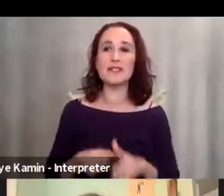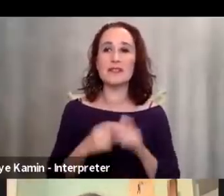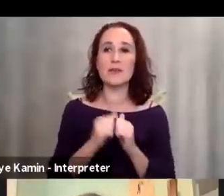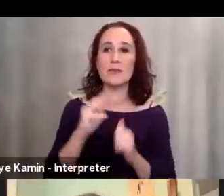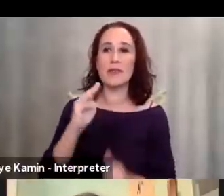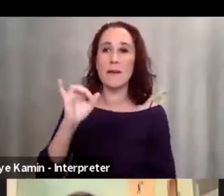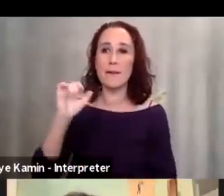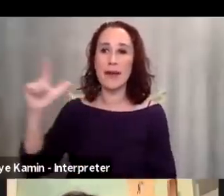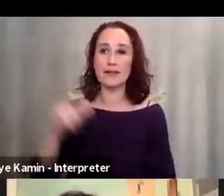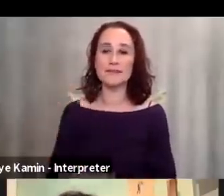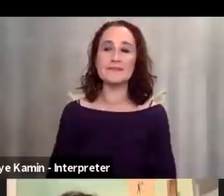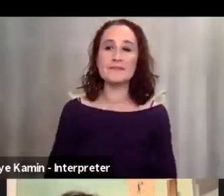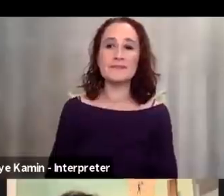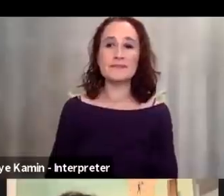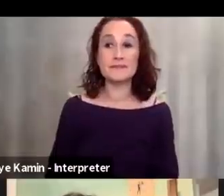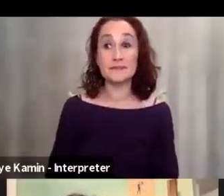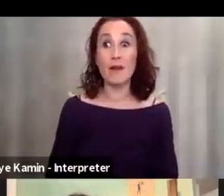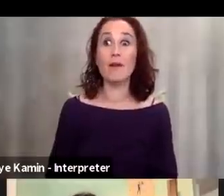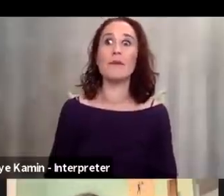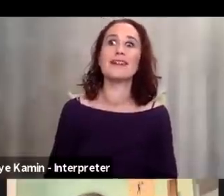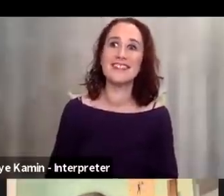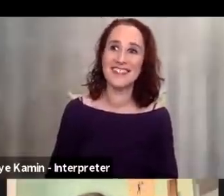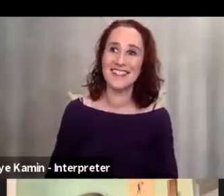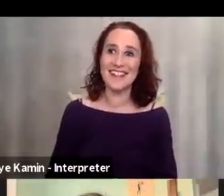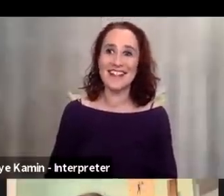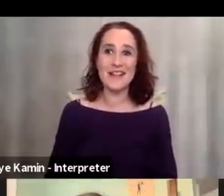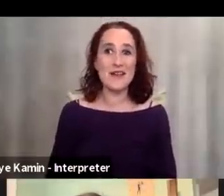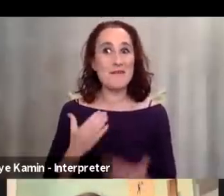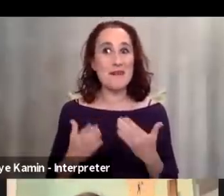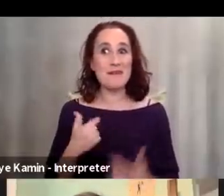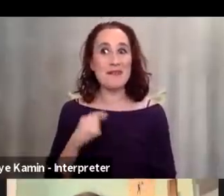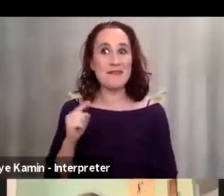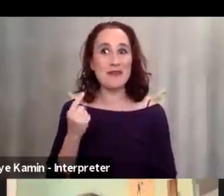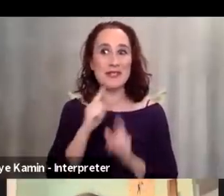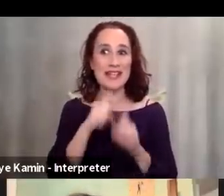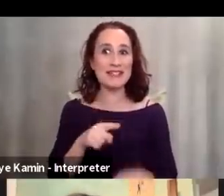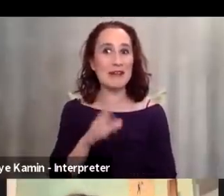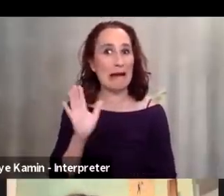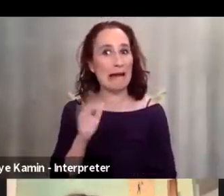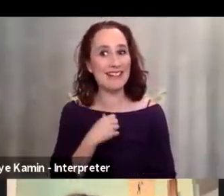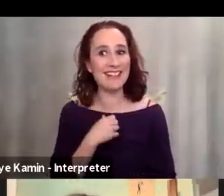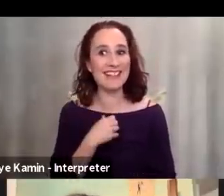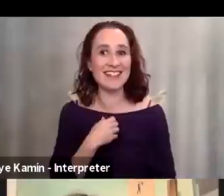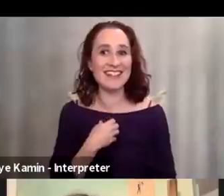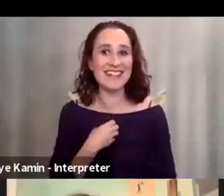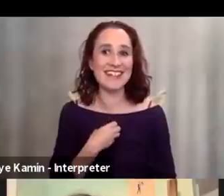Michael. Oh boy, I'm not sure I should be the first one to answer this, but